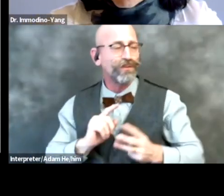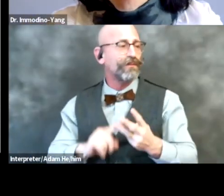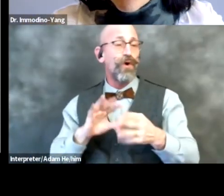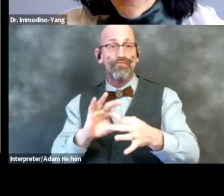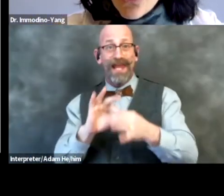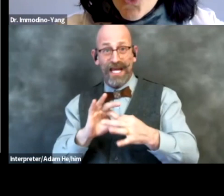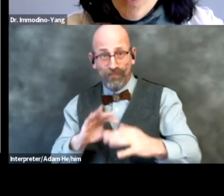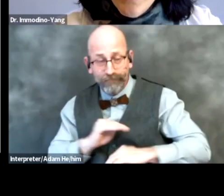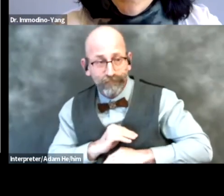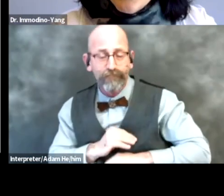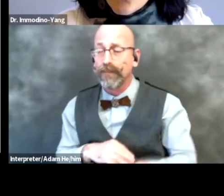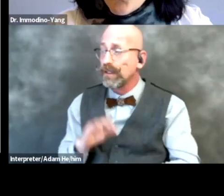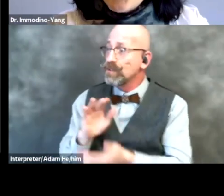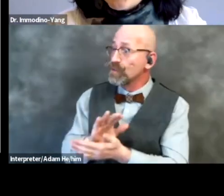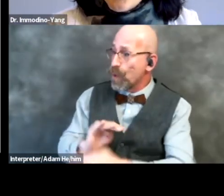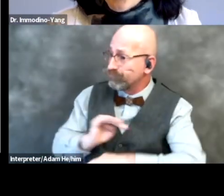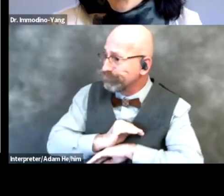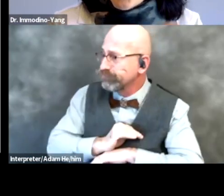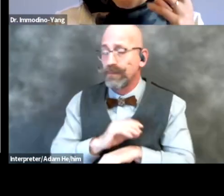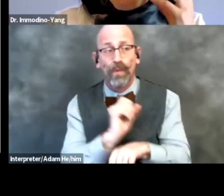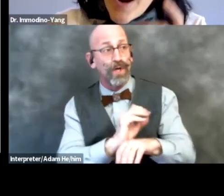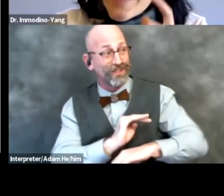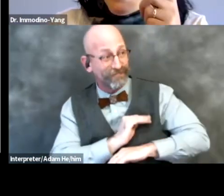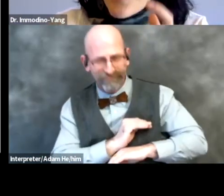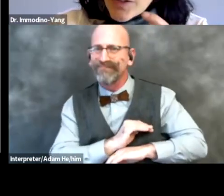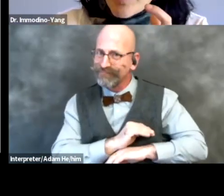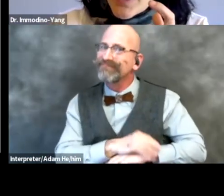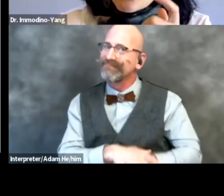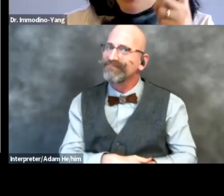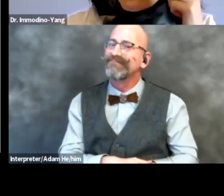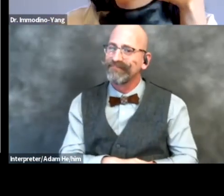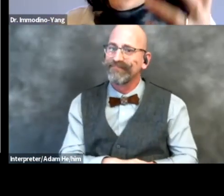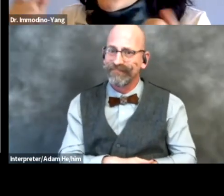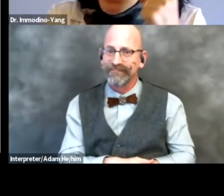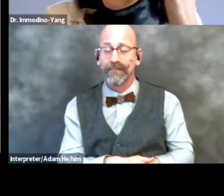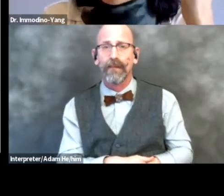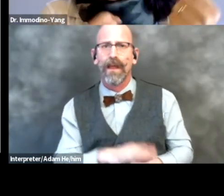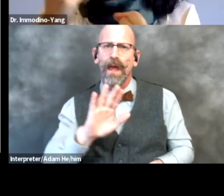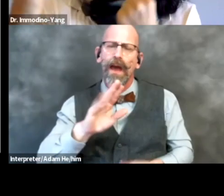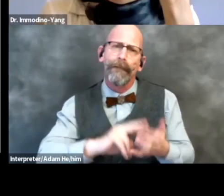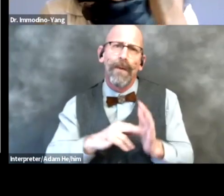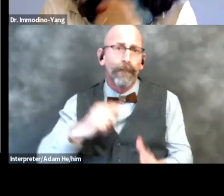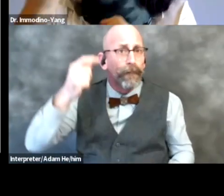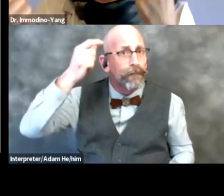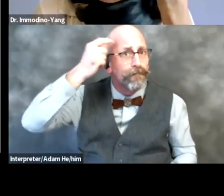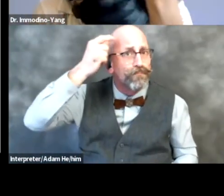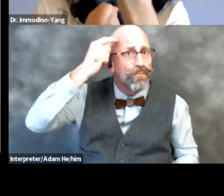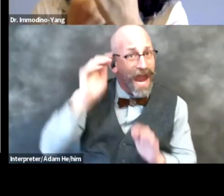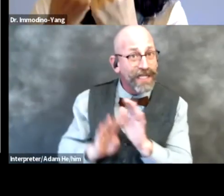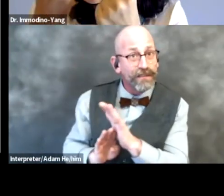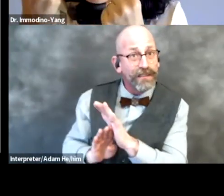work. So in other words, the brain development that we think is a kind of,